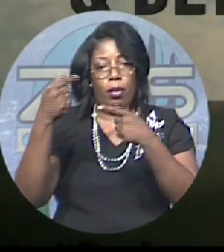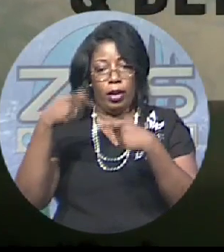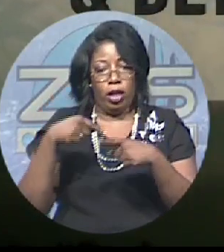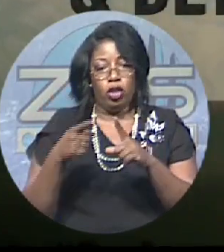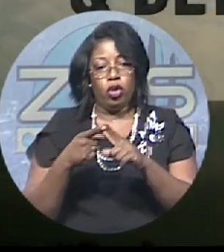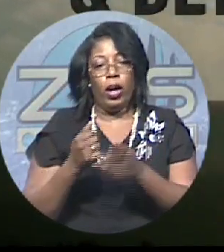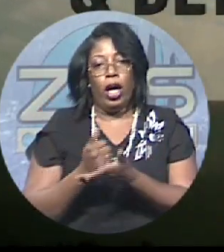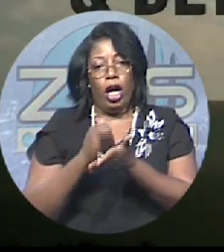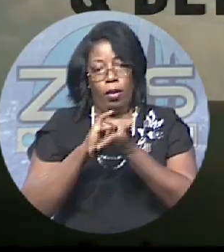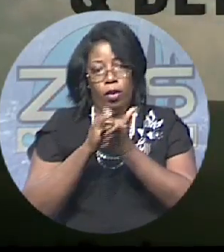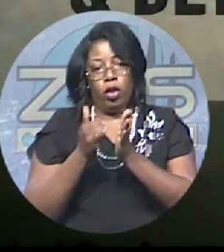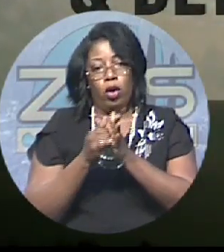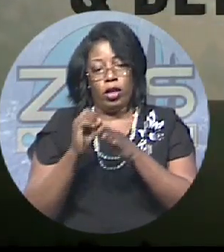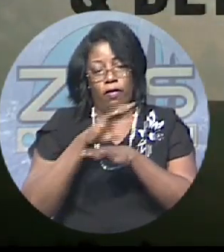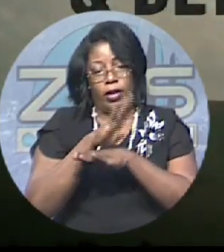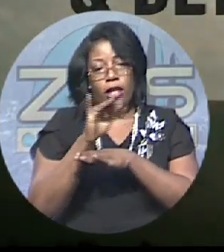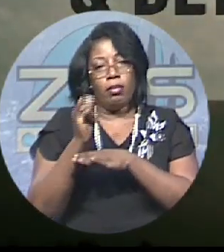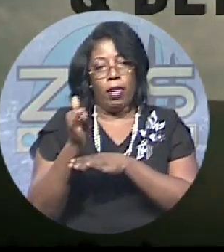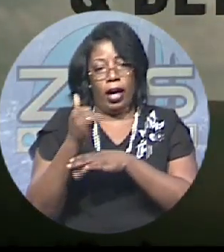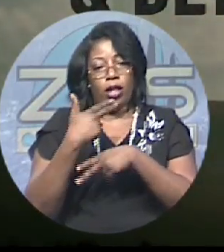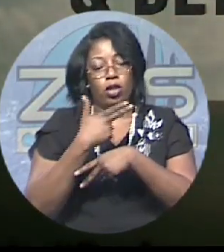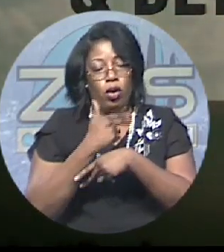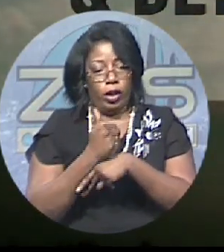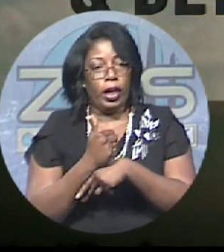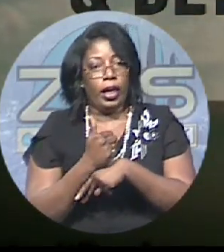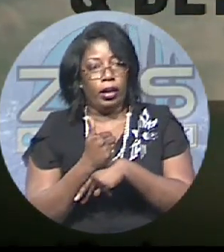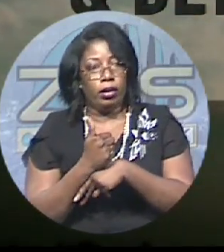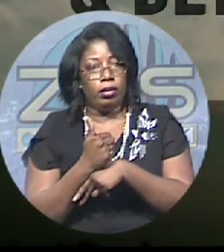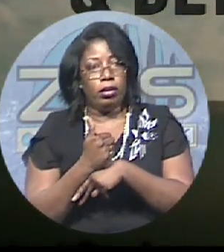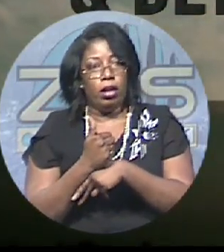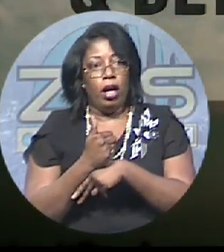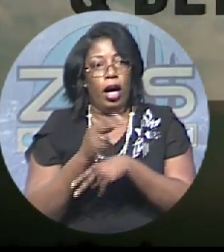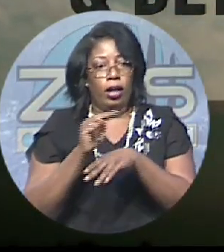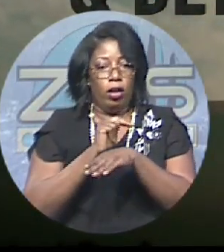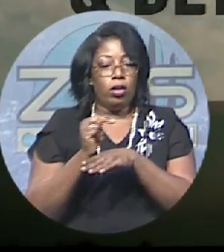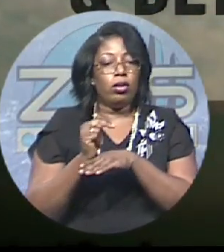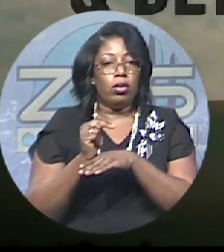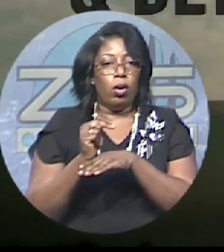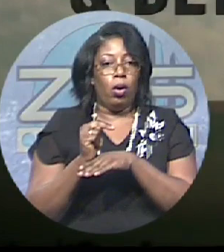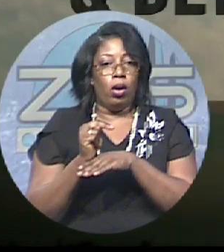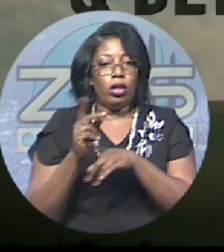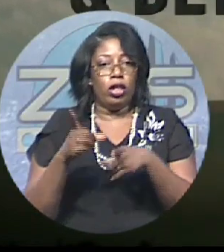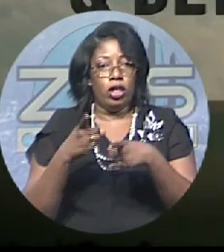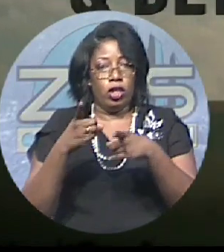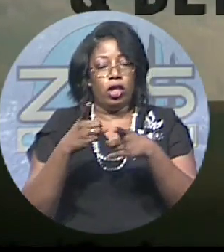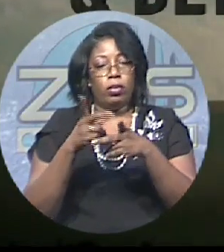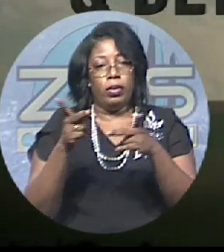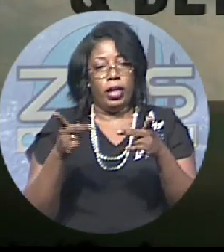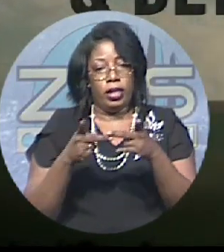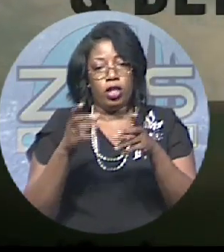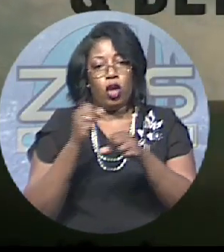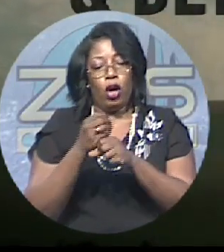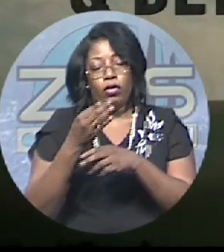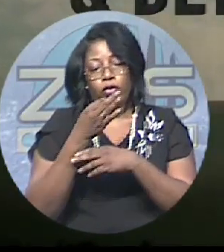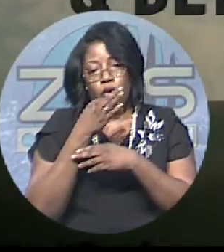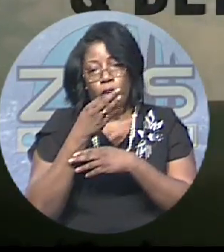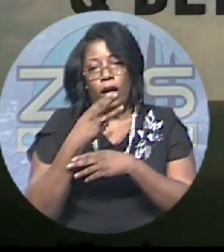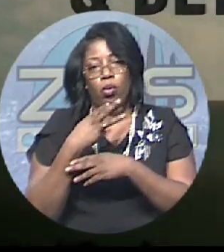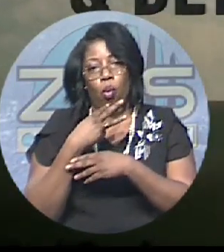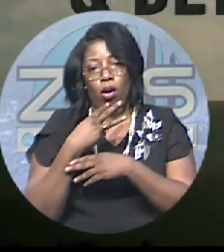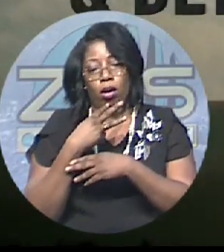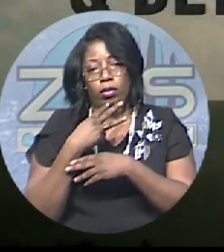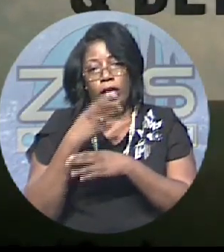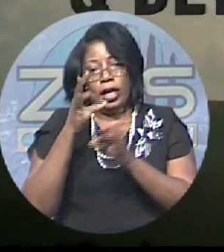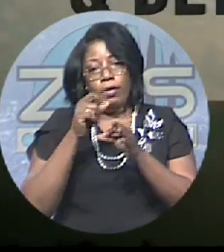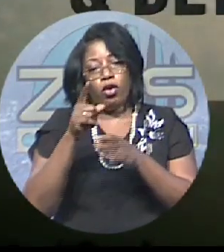to assist those affected by Hurricane Joaquin. Several New Providence-based donation hubs have been receiving food and water.